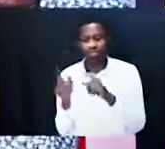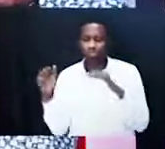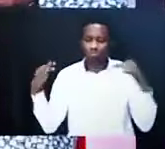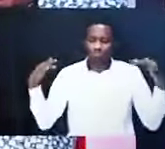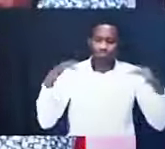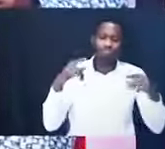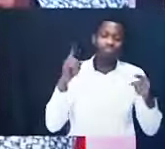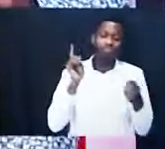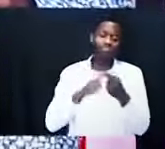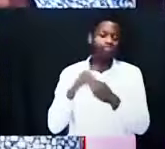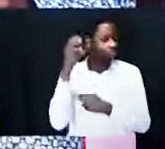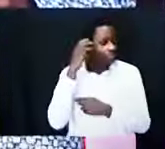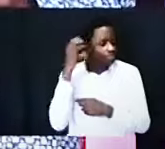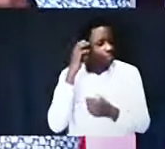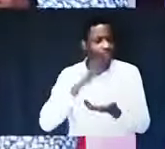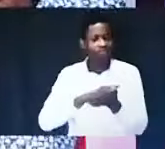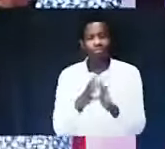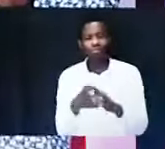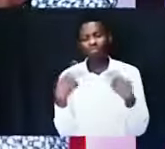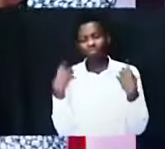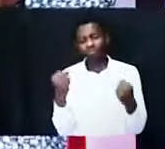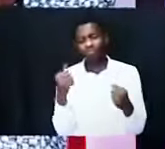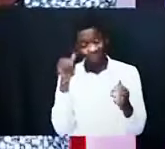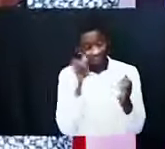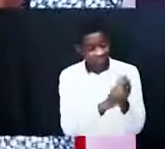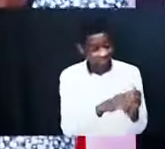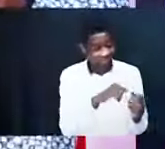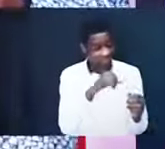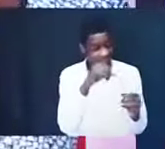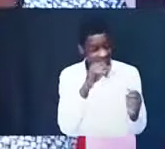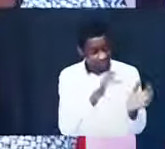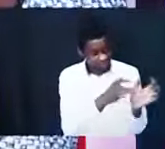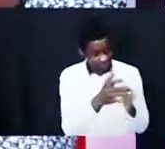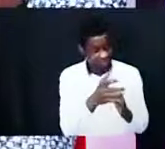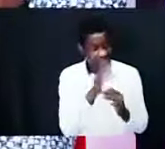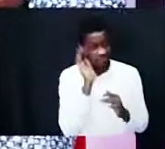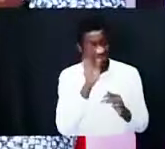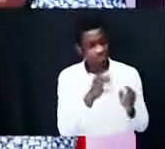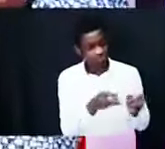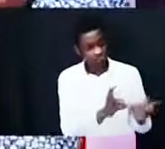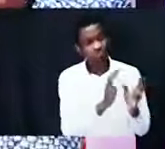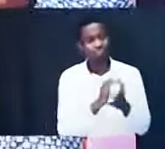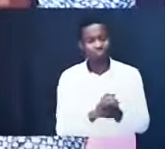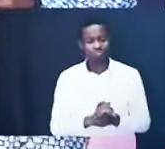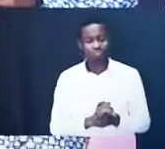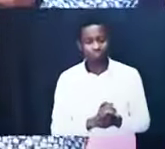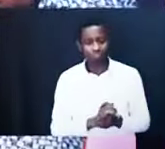diseases. That is Jesus Christ. That is Jesus Christ. And then